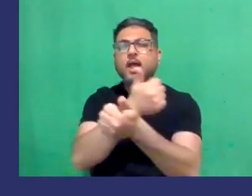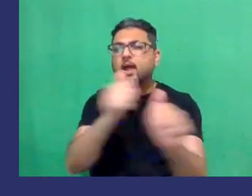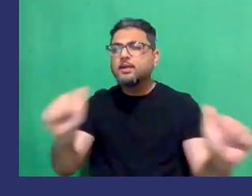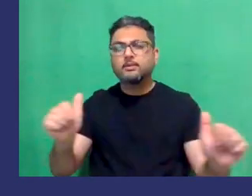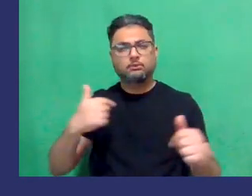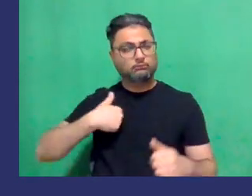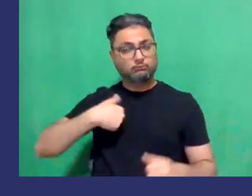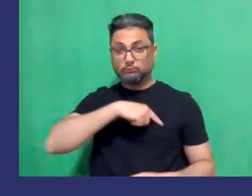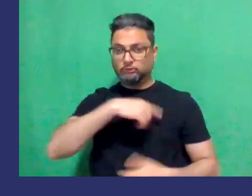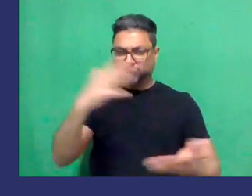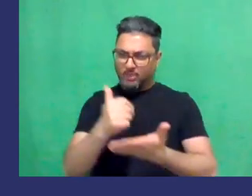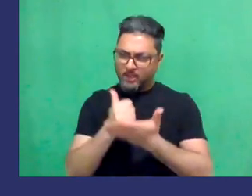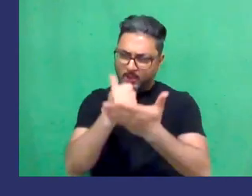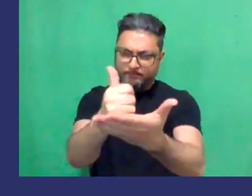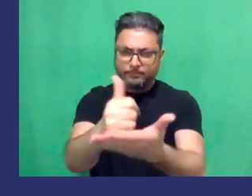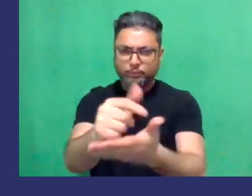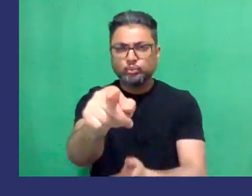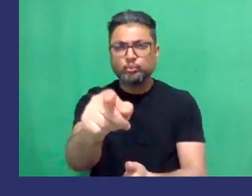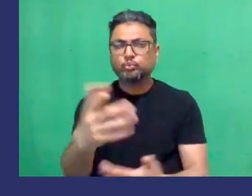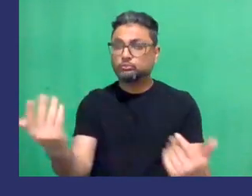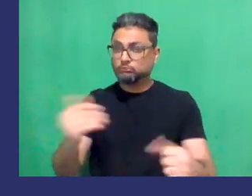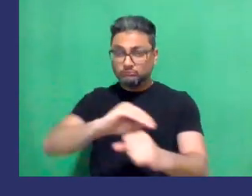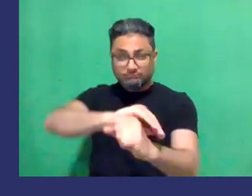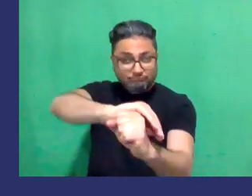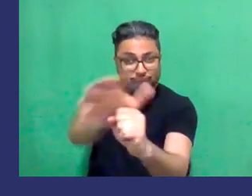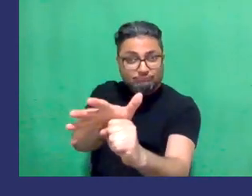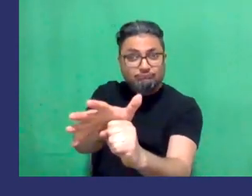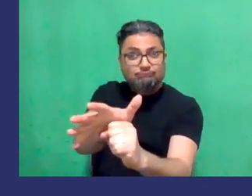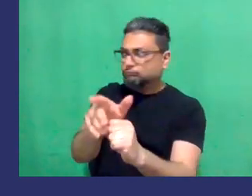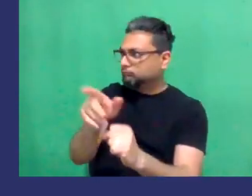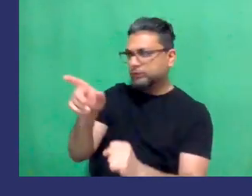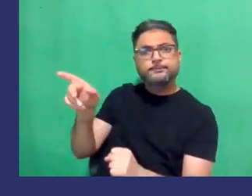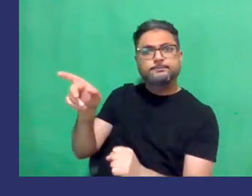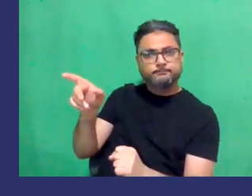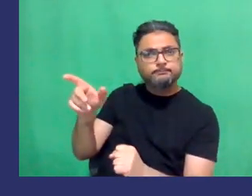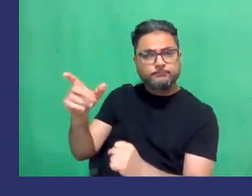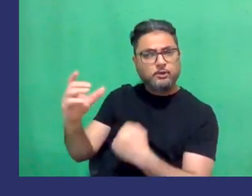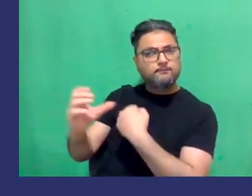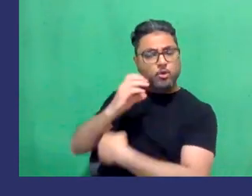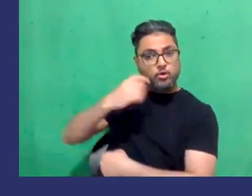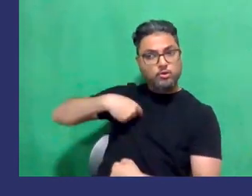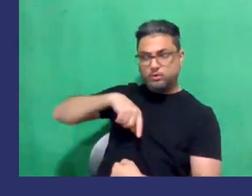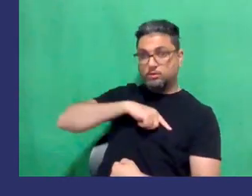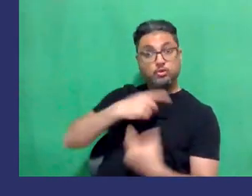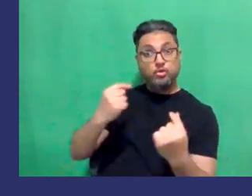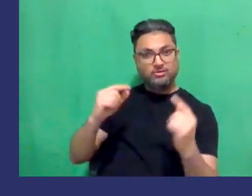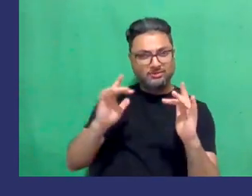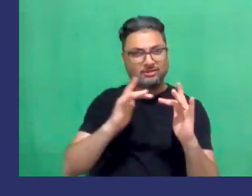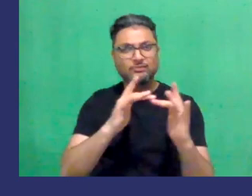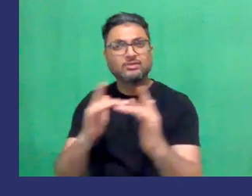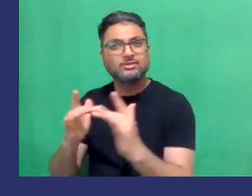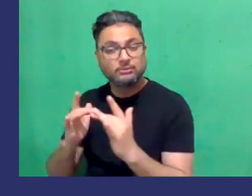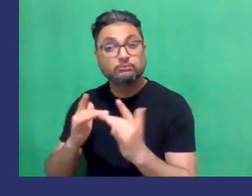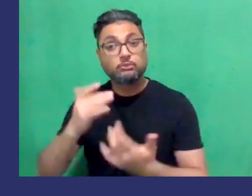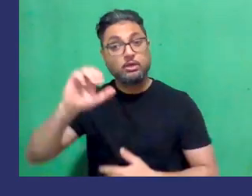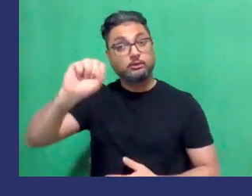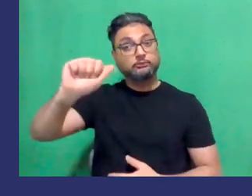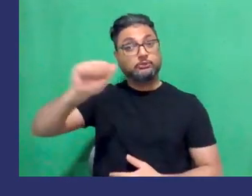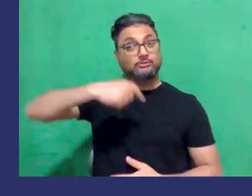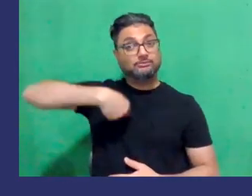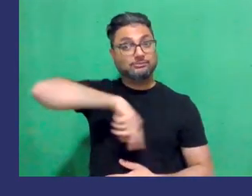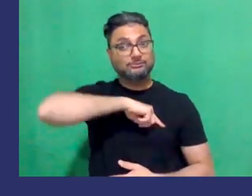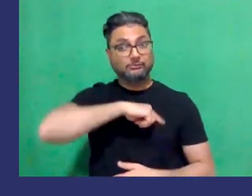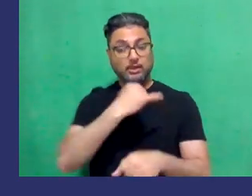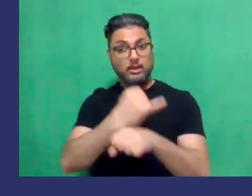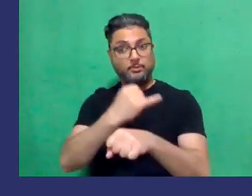to help you. COVID has led us onto a virtual campus, but the SA is dedicated to making that virtual campus as exciting,